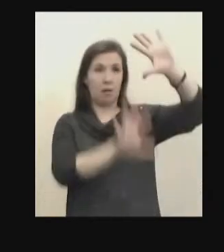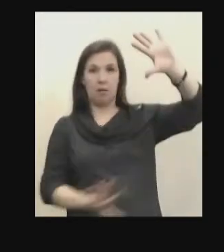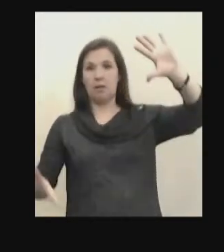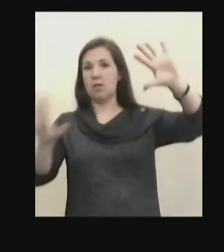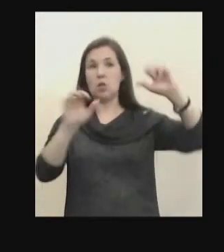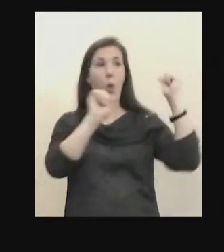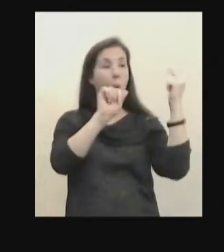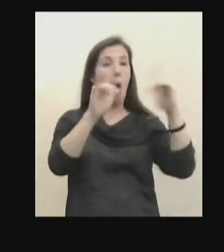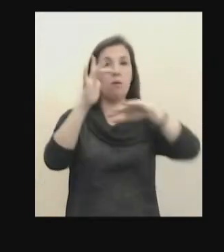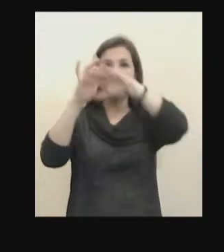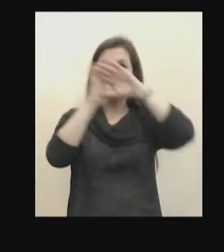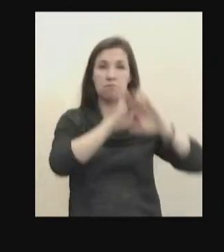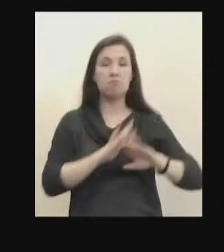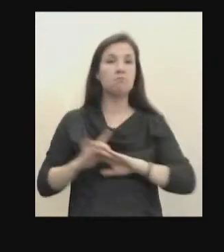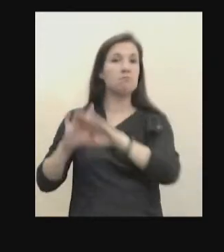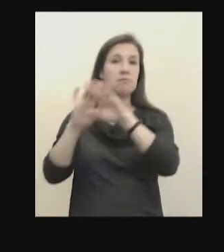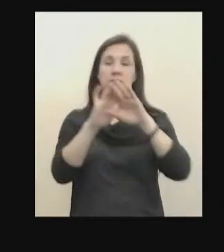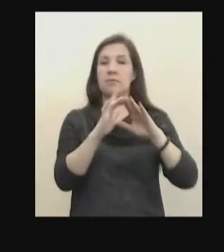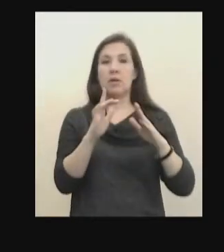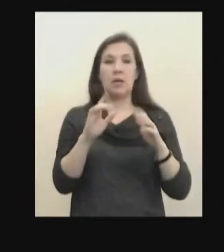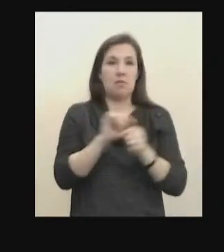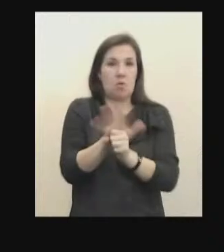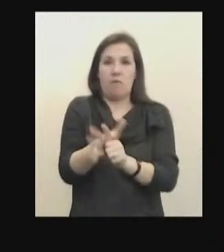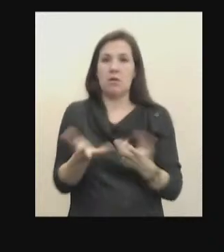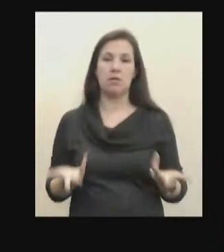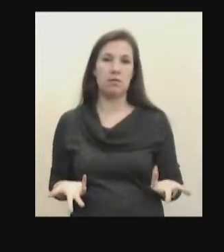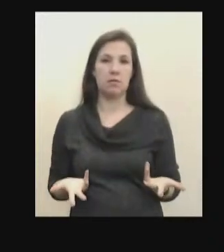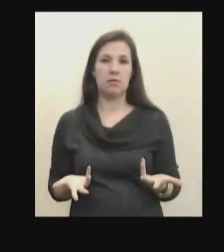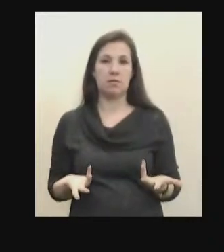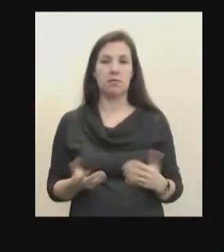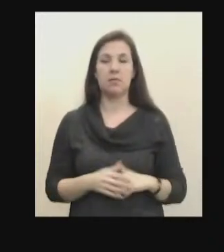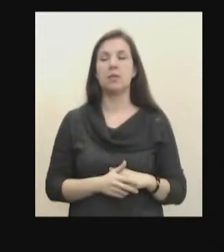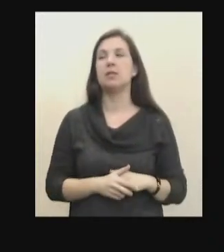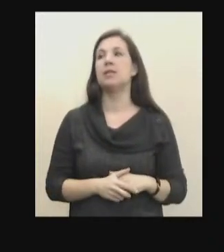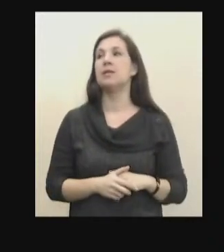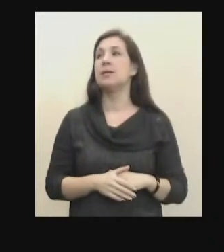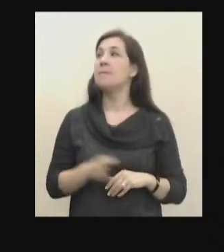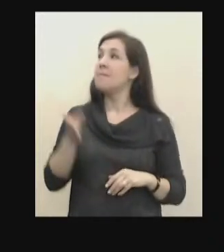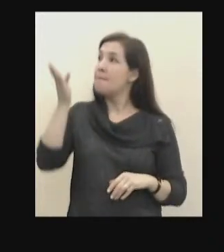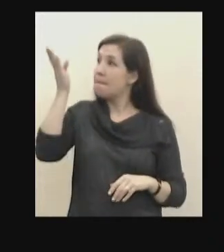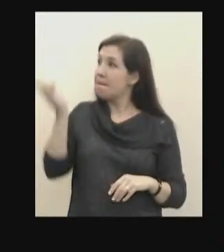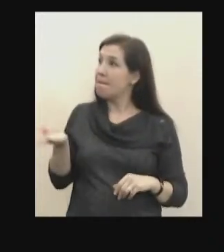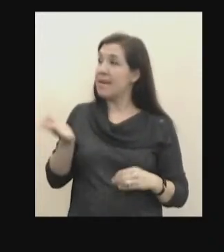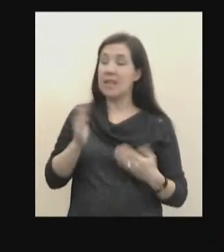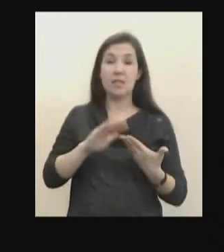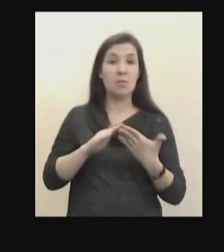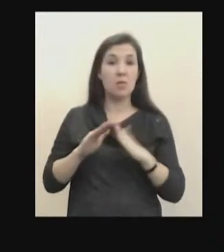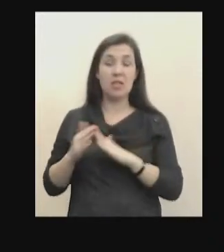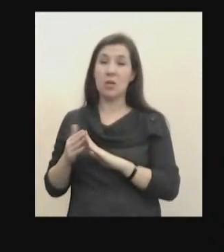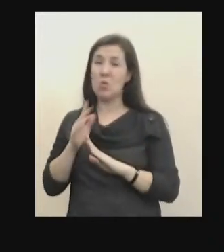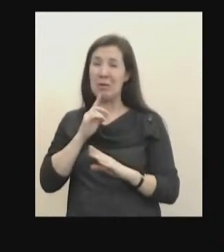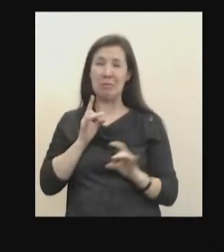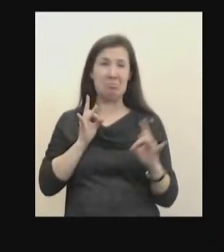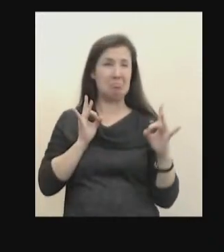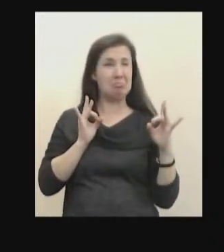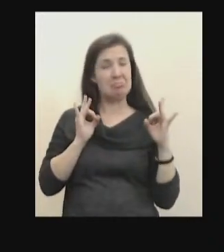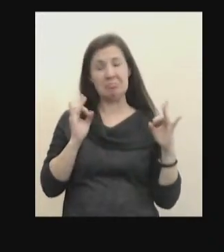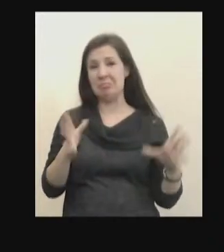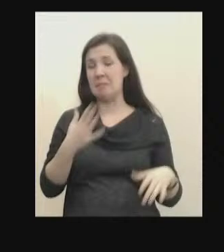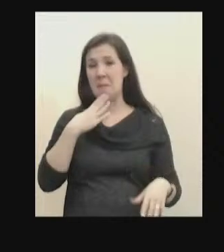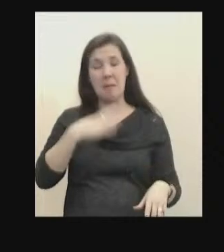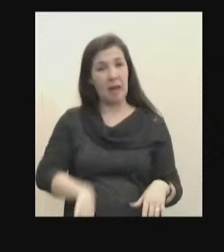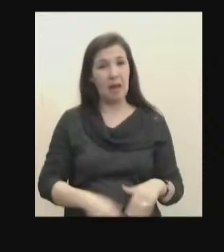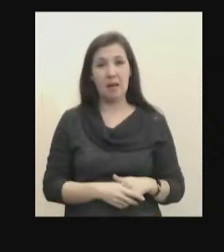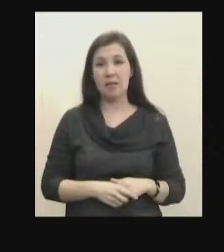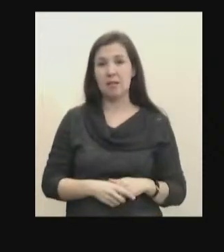latest incarnation with the Delta variant. But these communities here are just in really bad shape. Remember not that